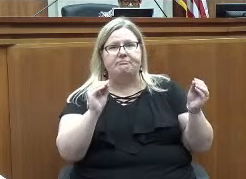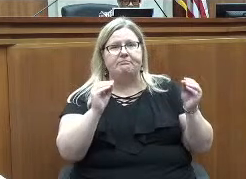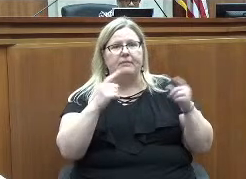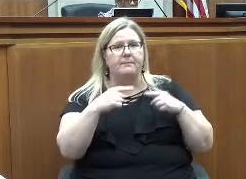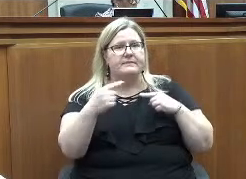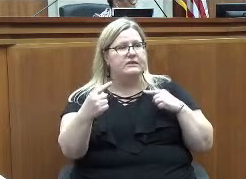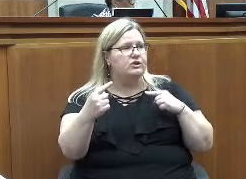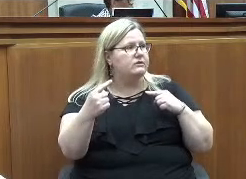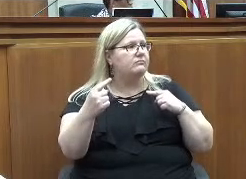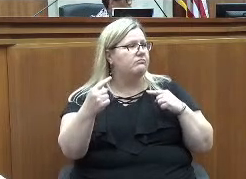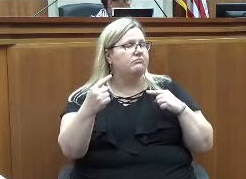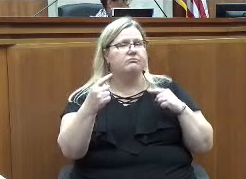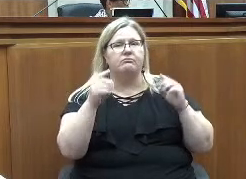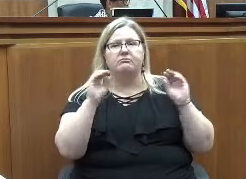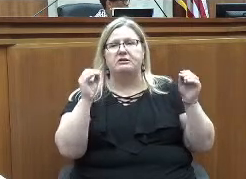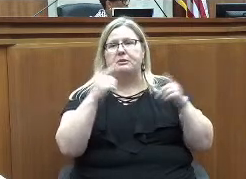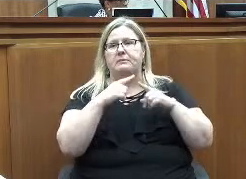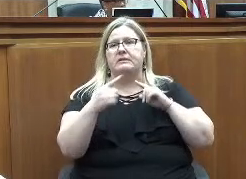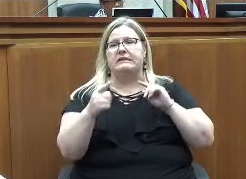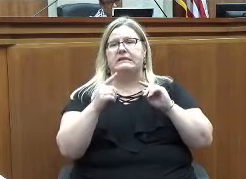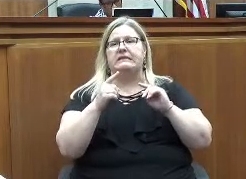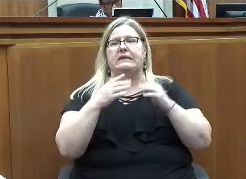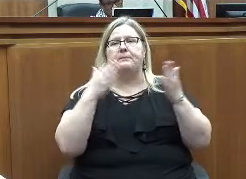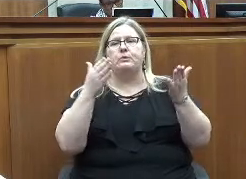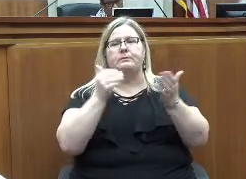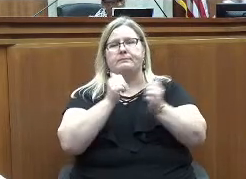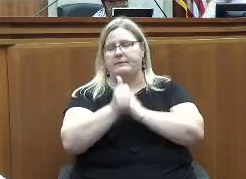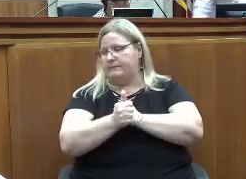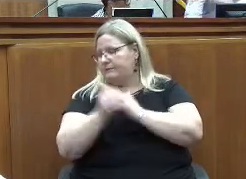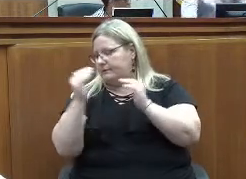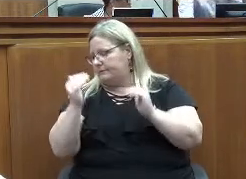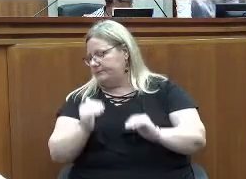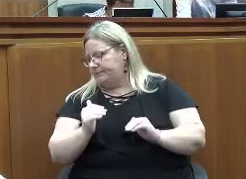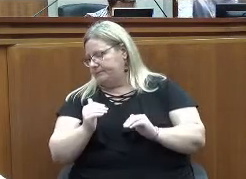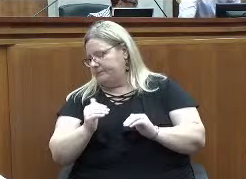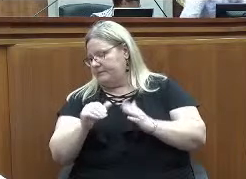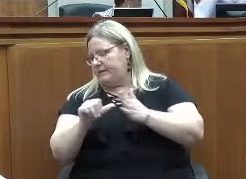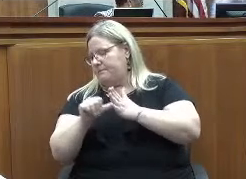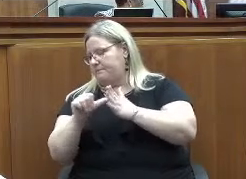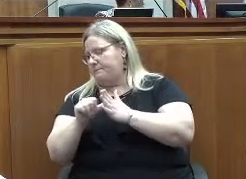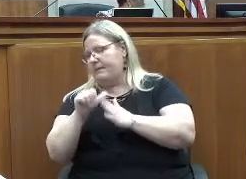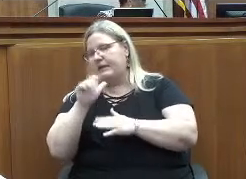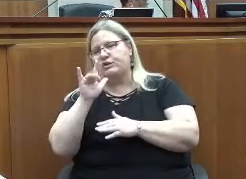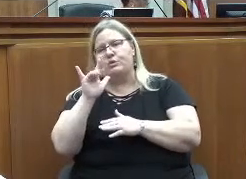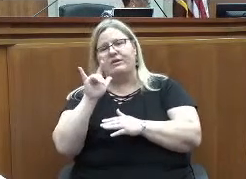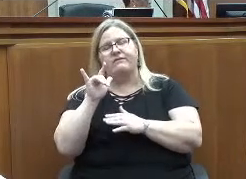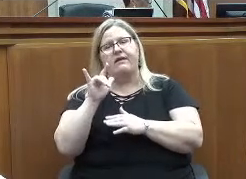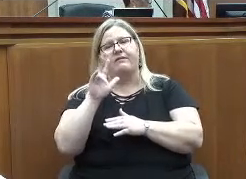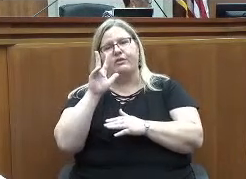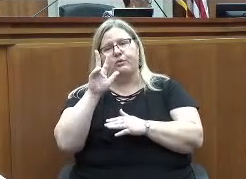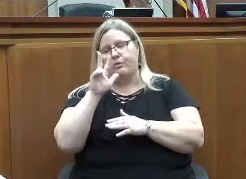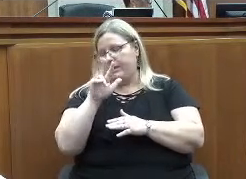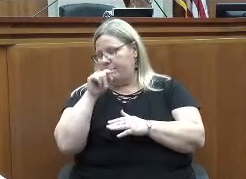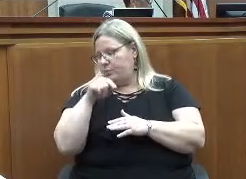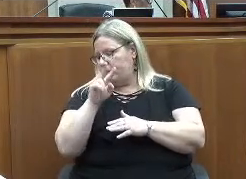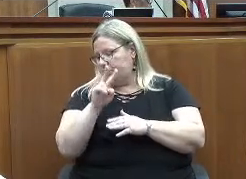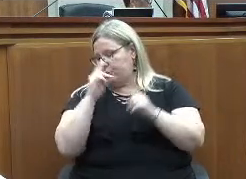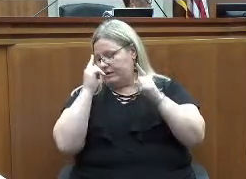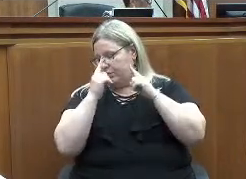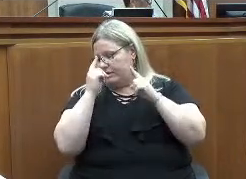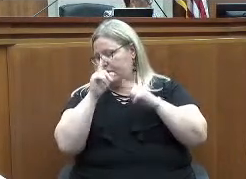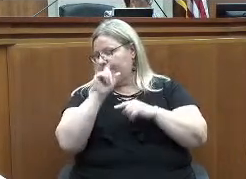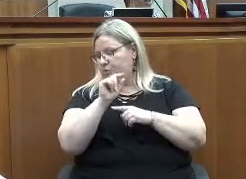opposition? No opposition, motion passes. Next item, please. Your next item is on page 25, item 3.2, consideration of